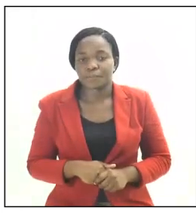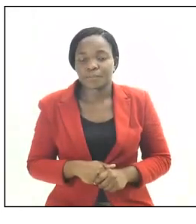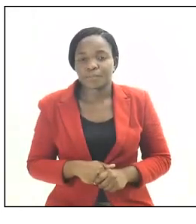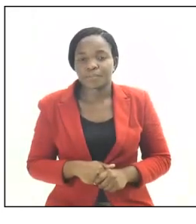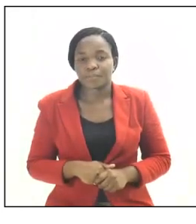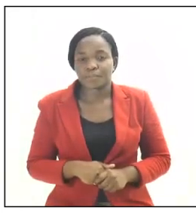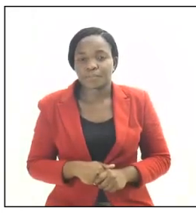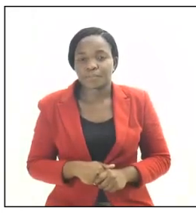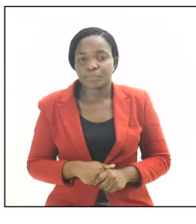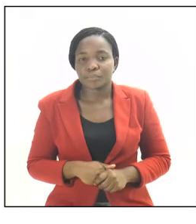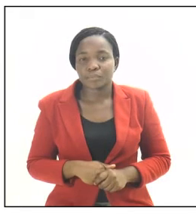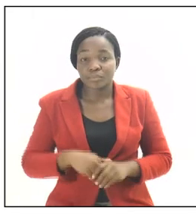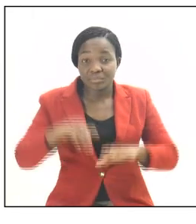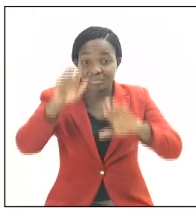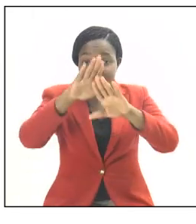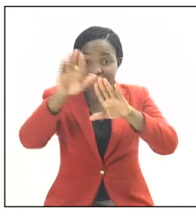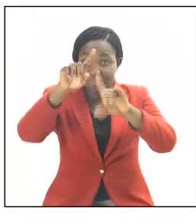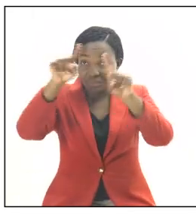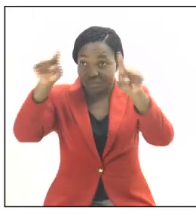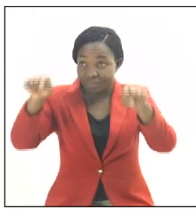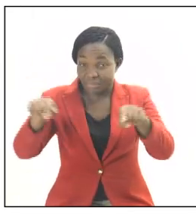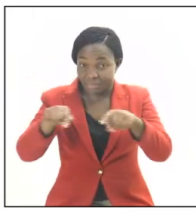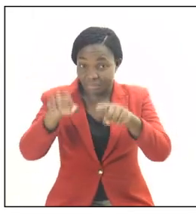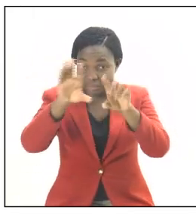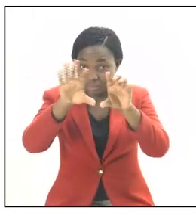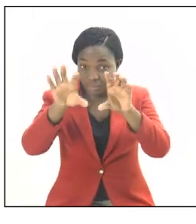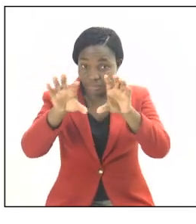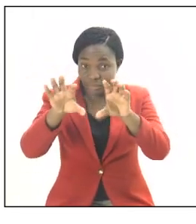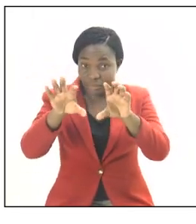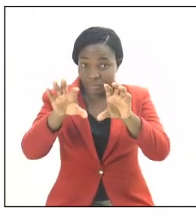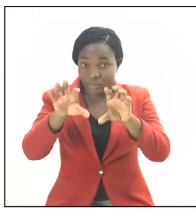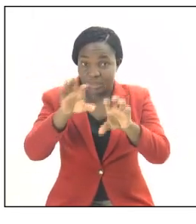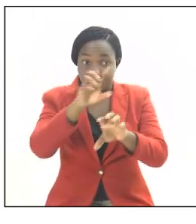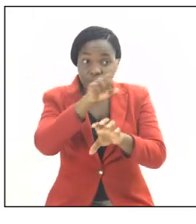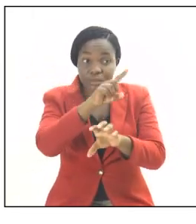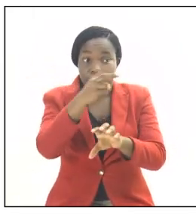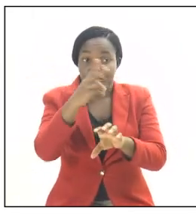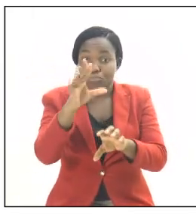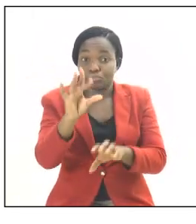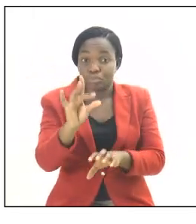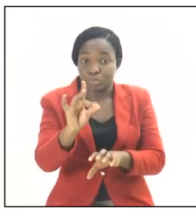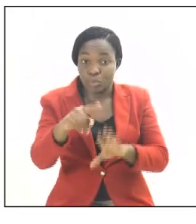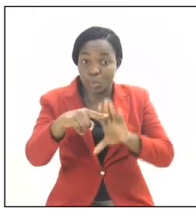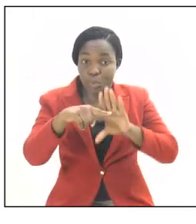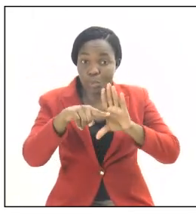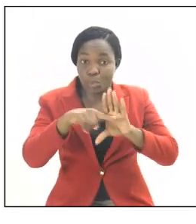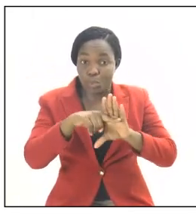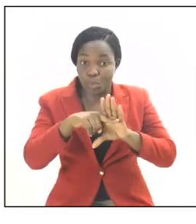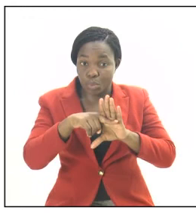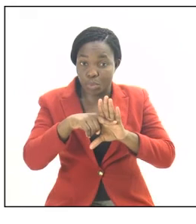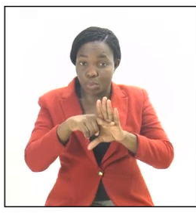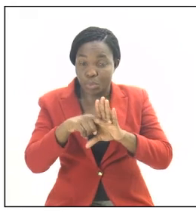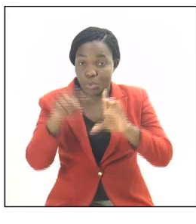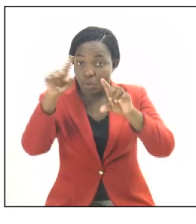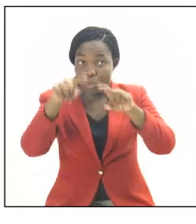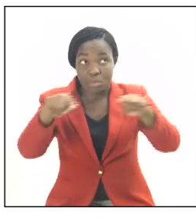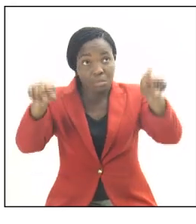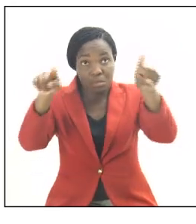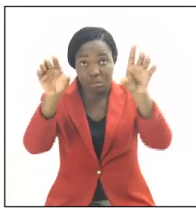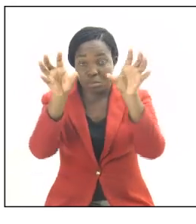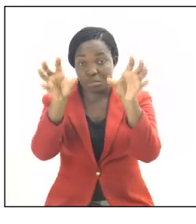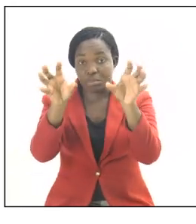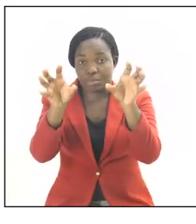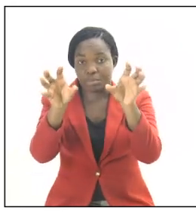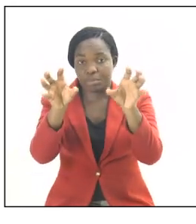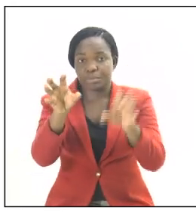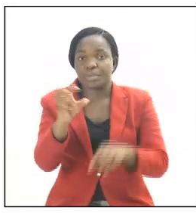The shaded area is the rectangle area 128 minus the areas of the 2 circles of